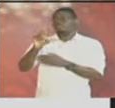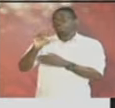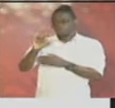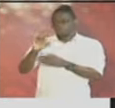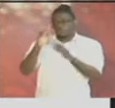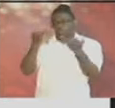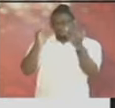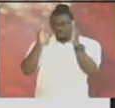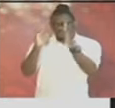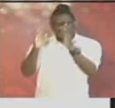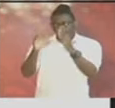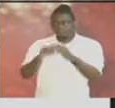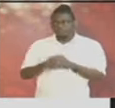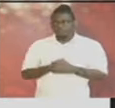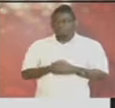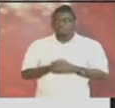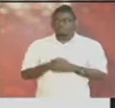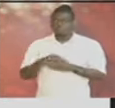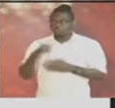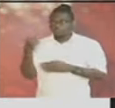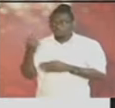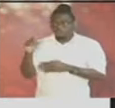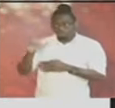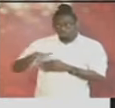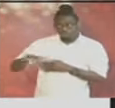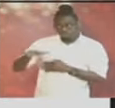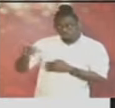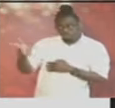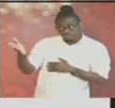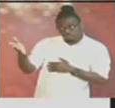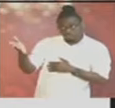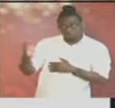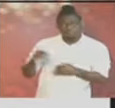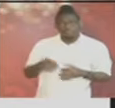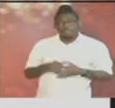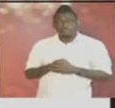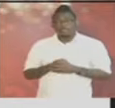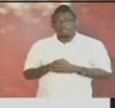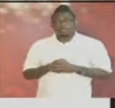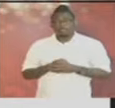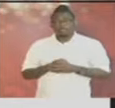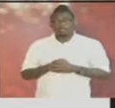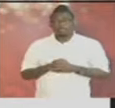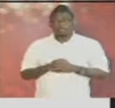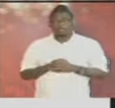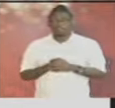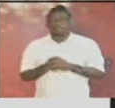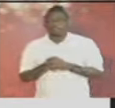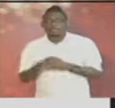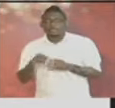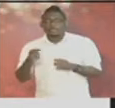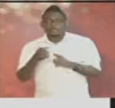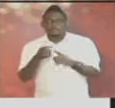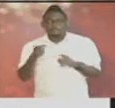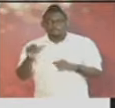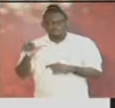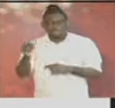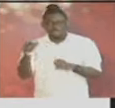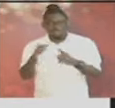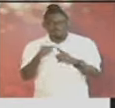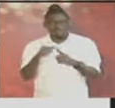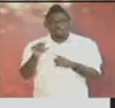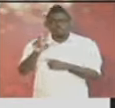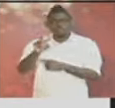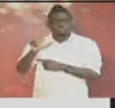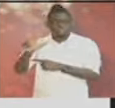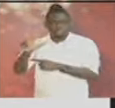County Carney only during the particular period of time being discussed, which is really from the 10th to the 23rd of March, of